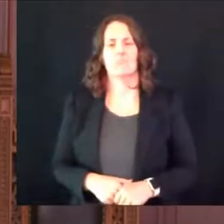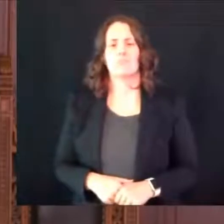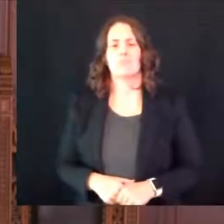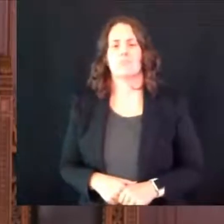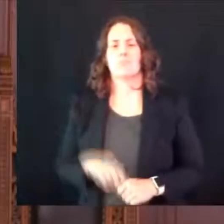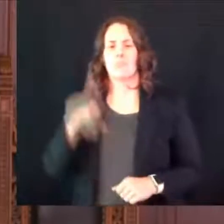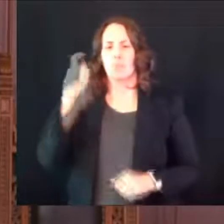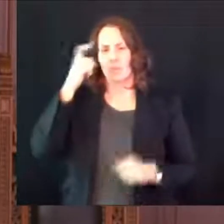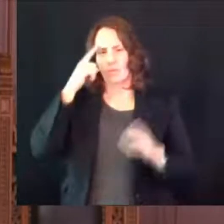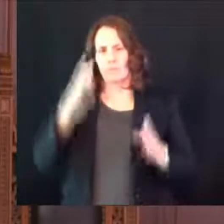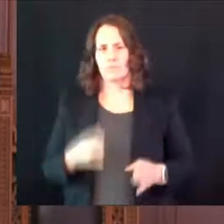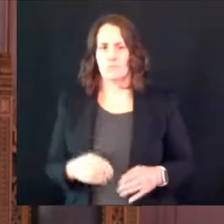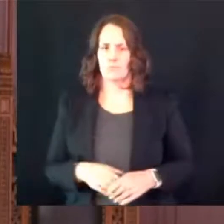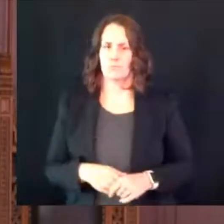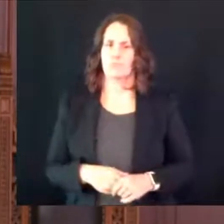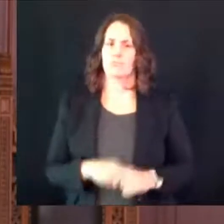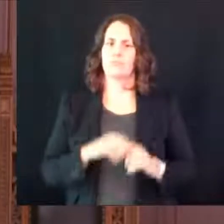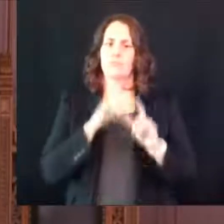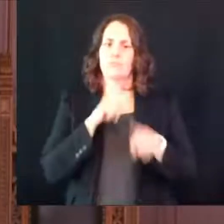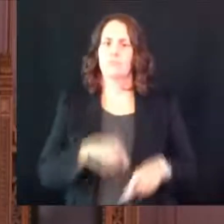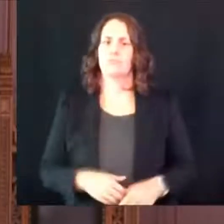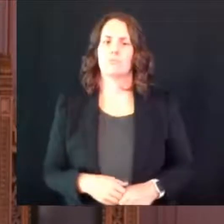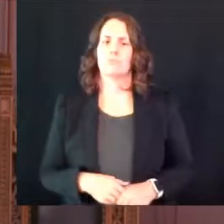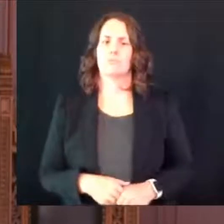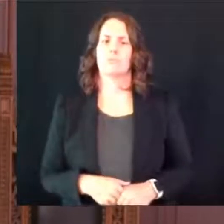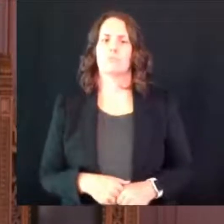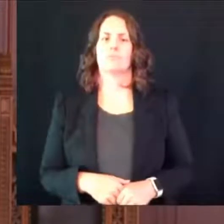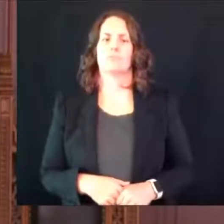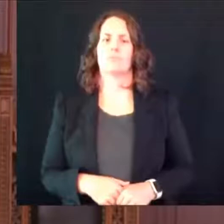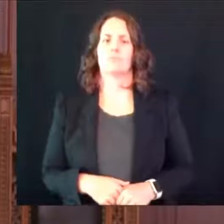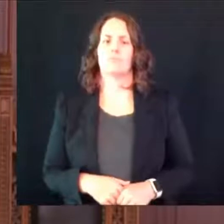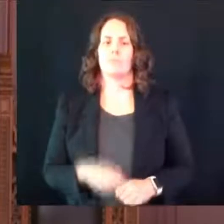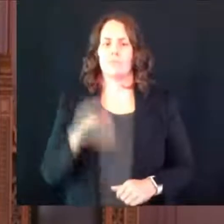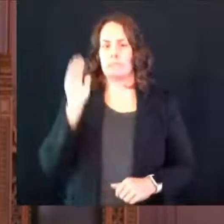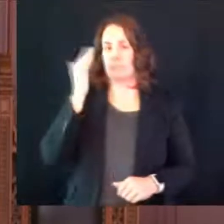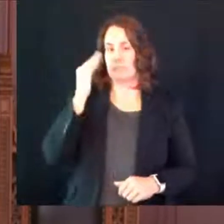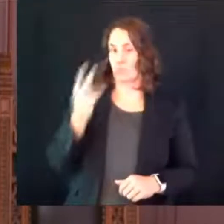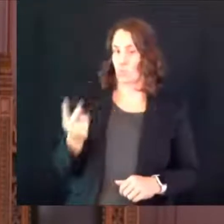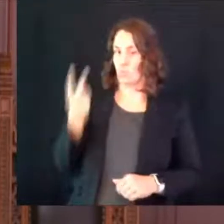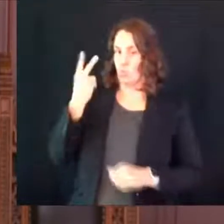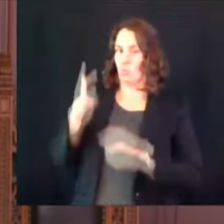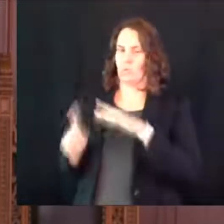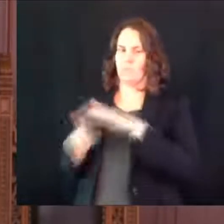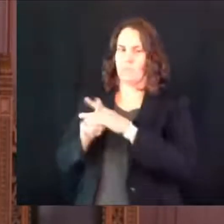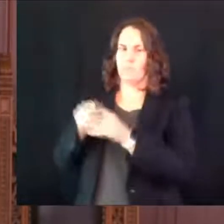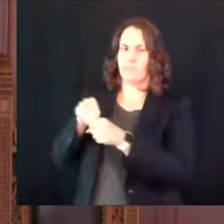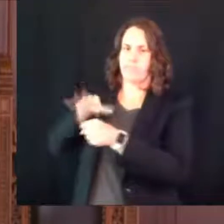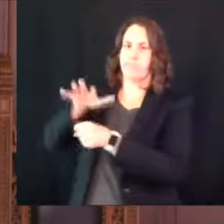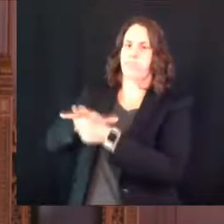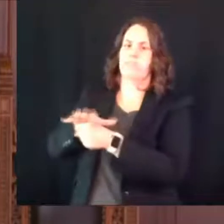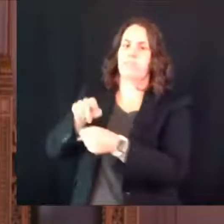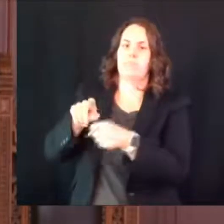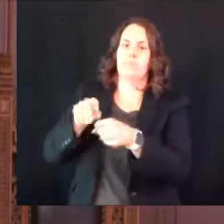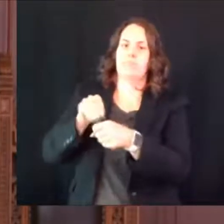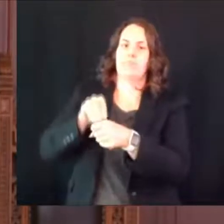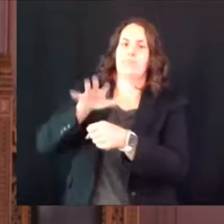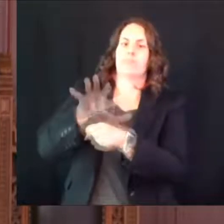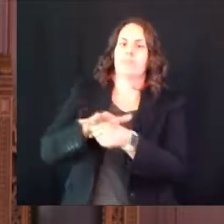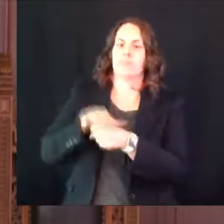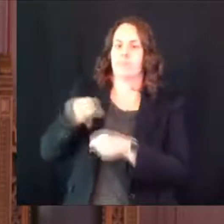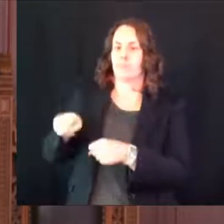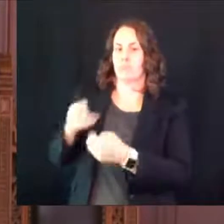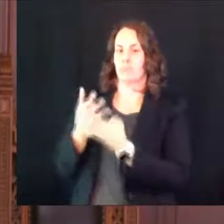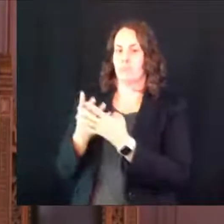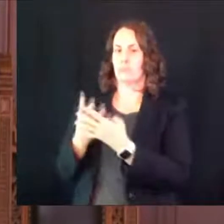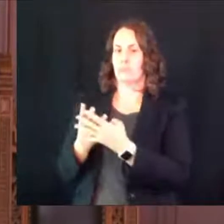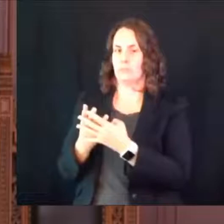to this point in time. Already, we have absolutely made it so that it's